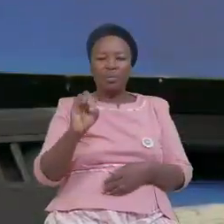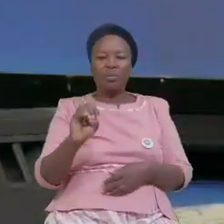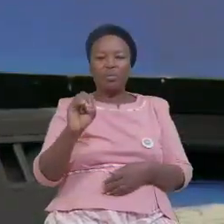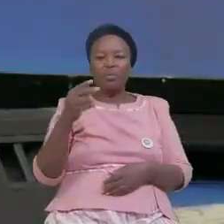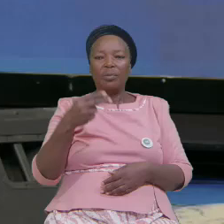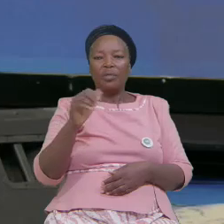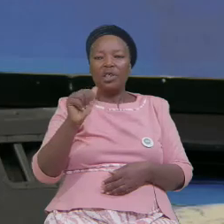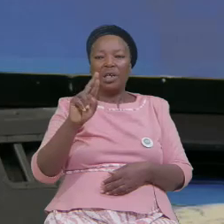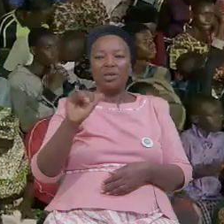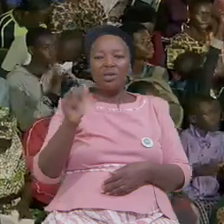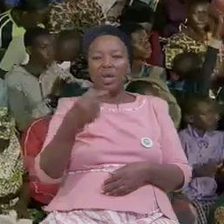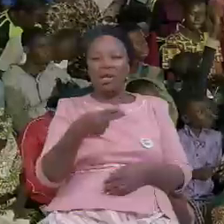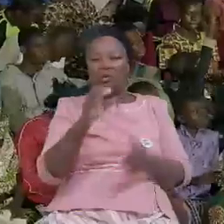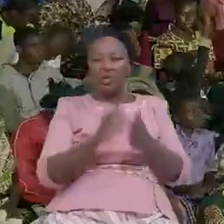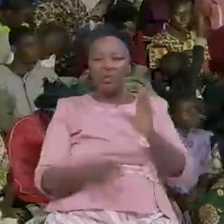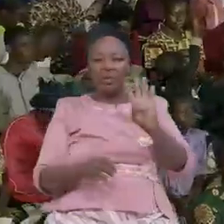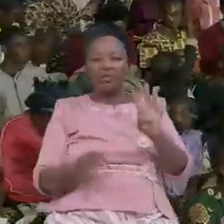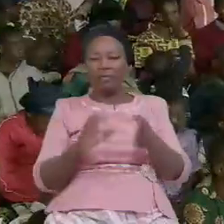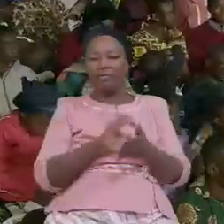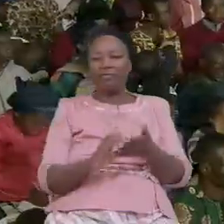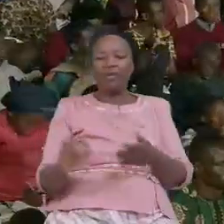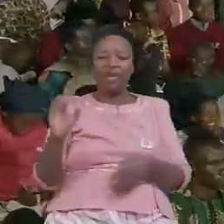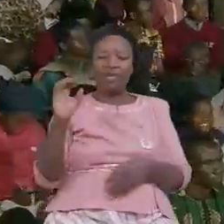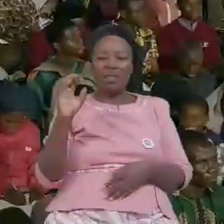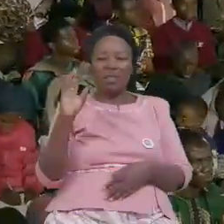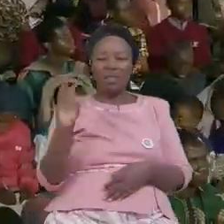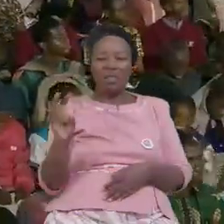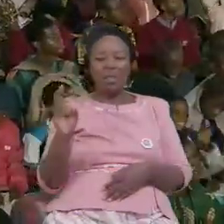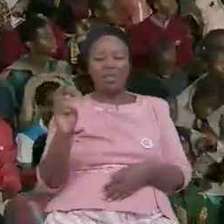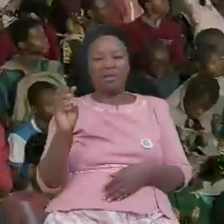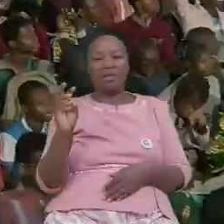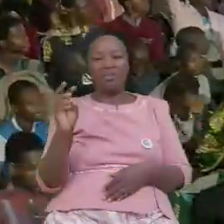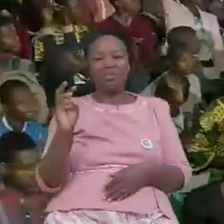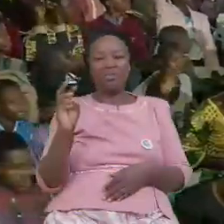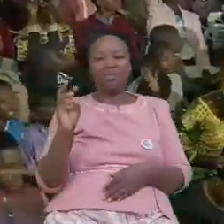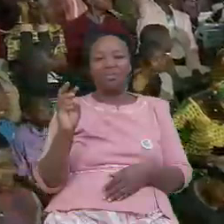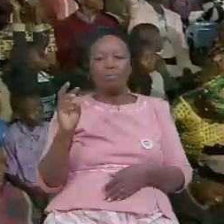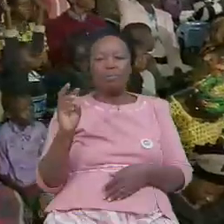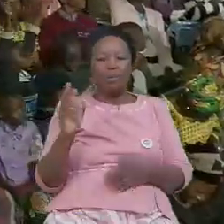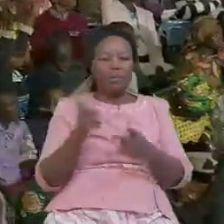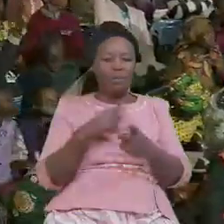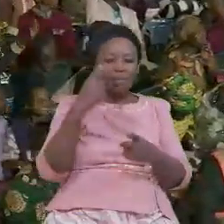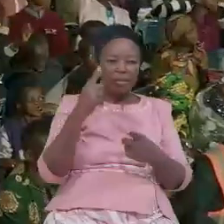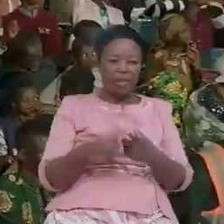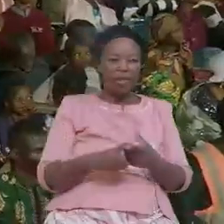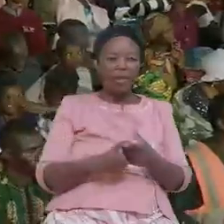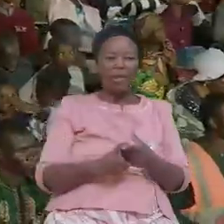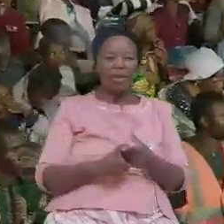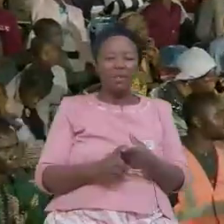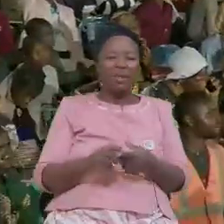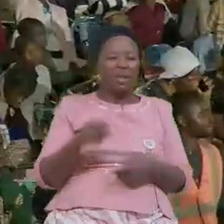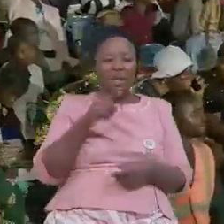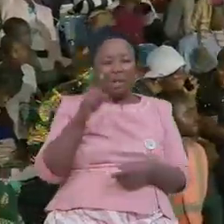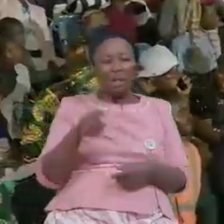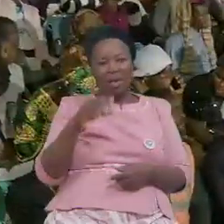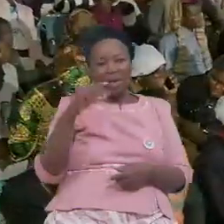6. Zechariah chapter 4, verse 6. Then he answered and